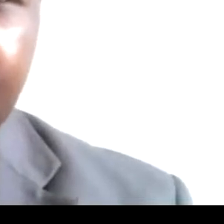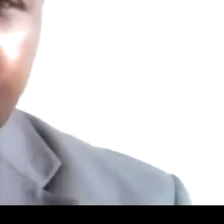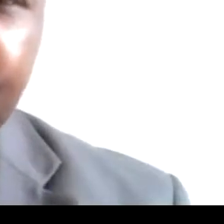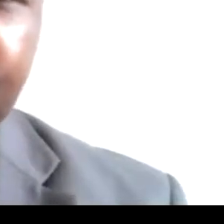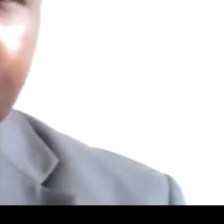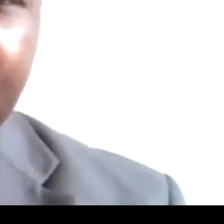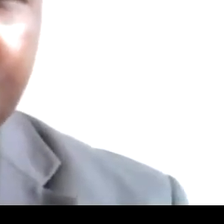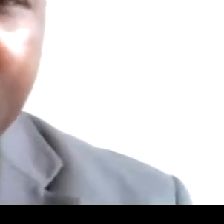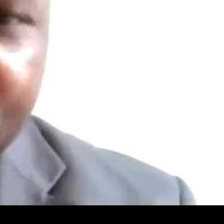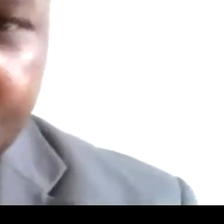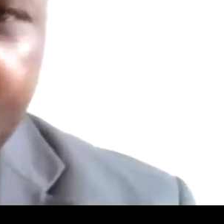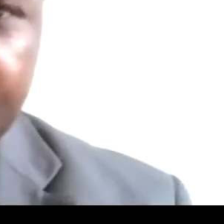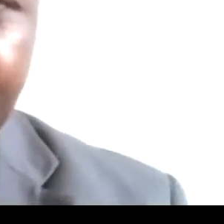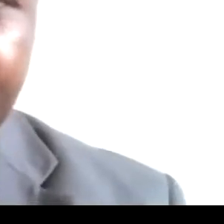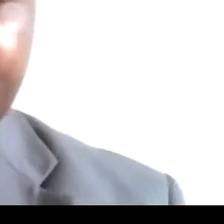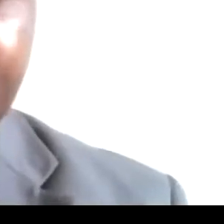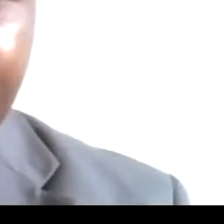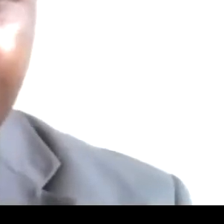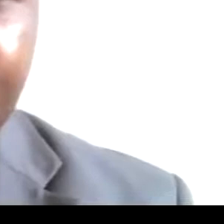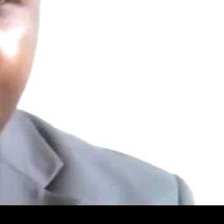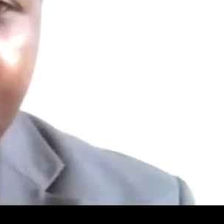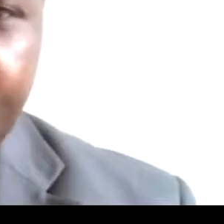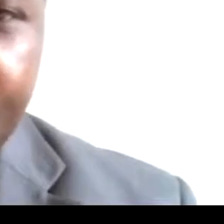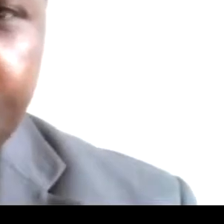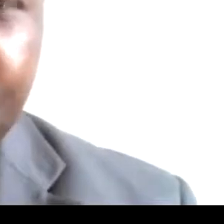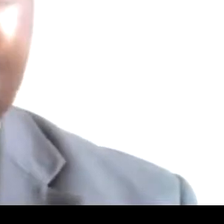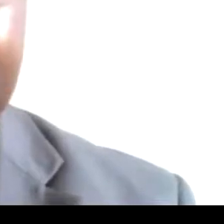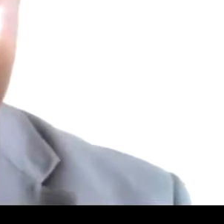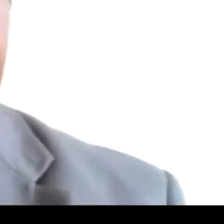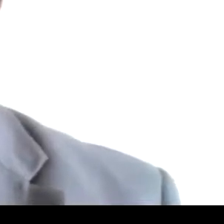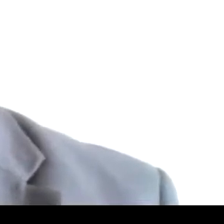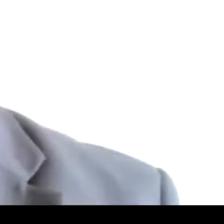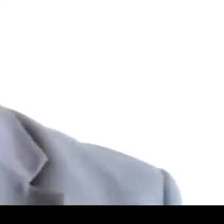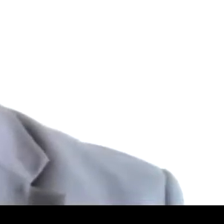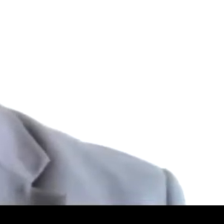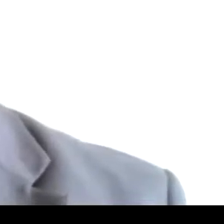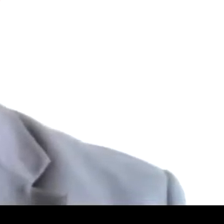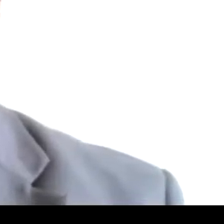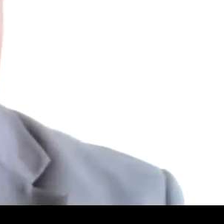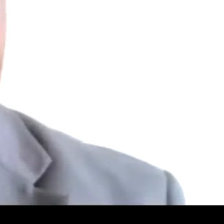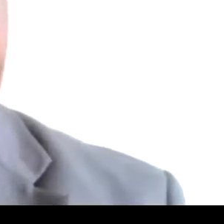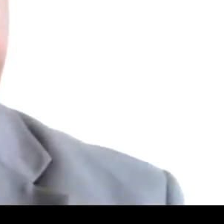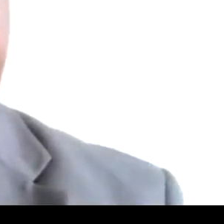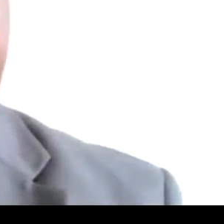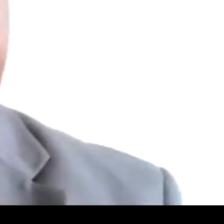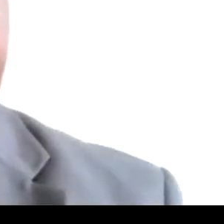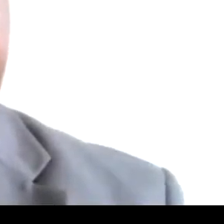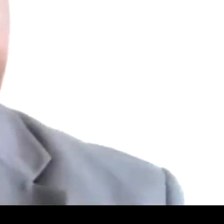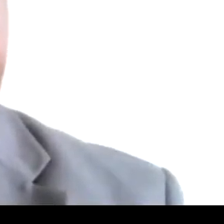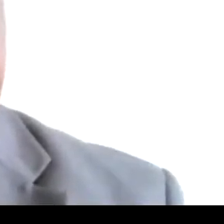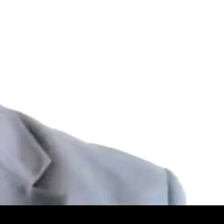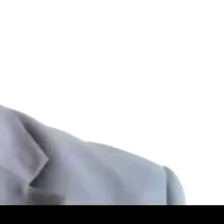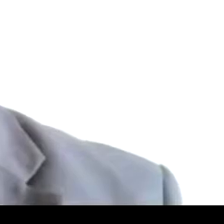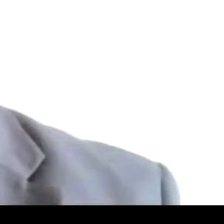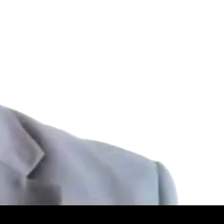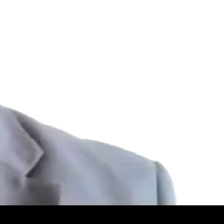These institutions generally tend to attract a good percentage of individuals from